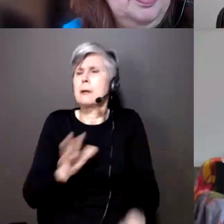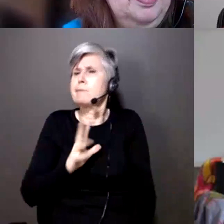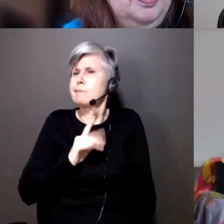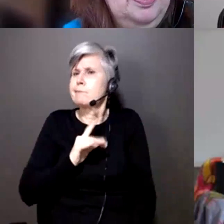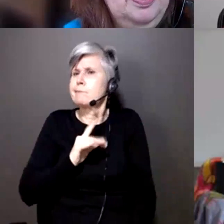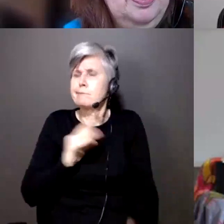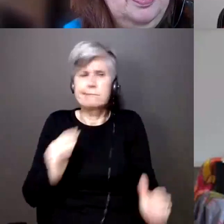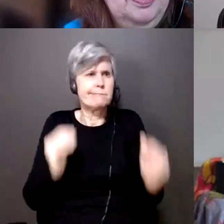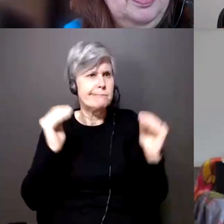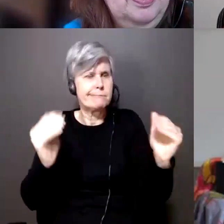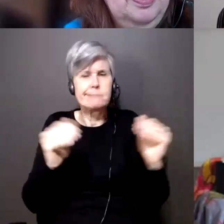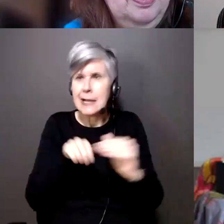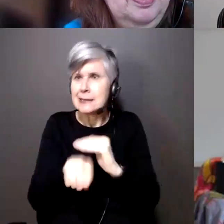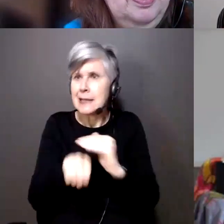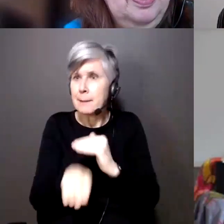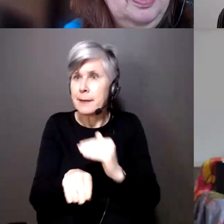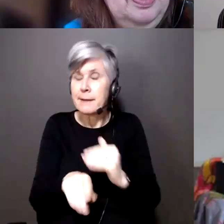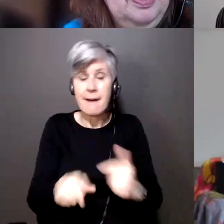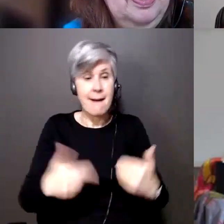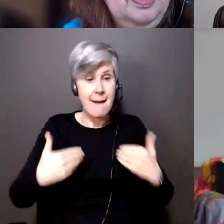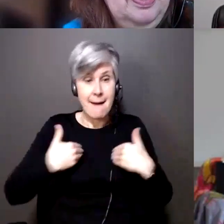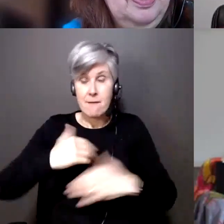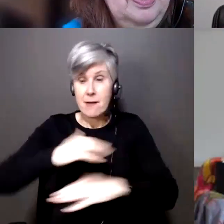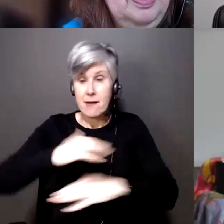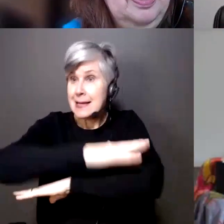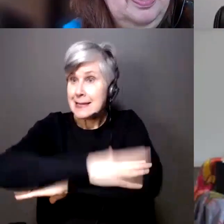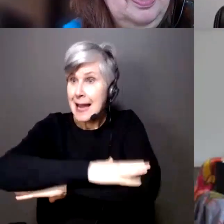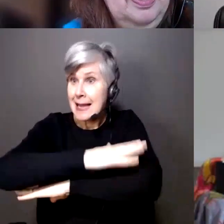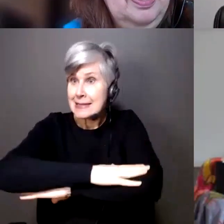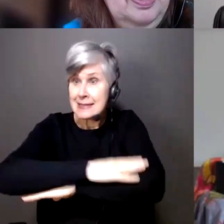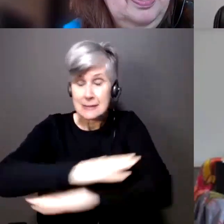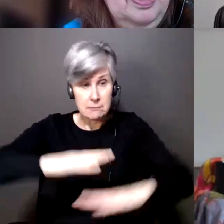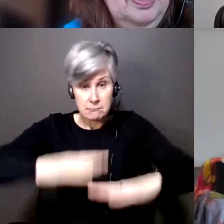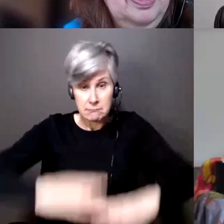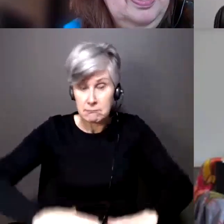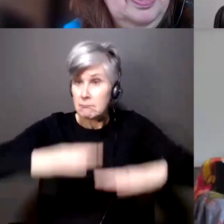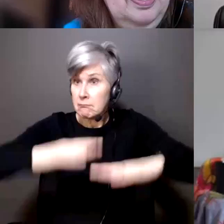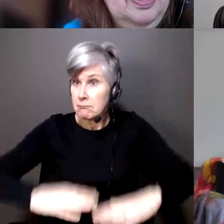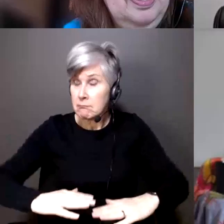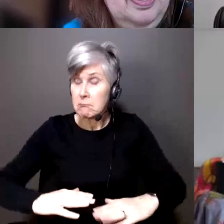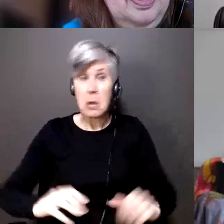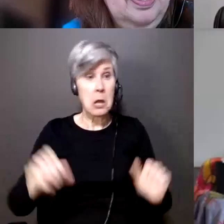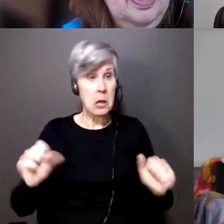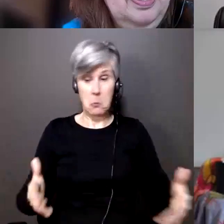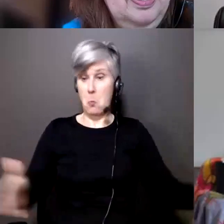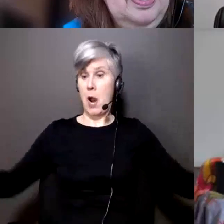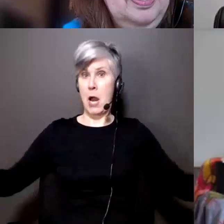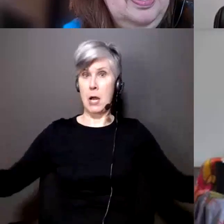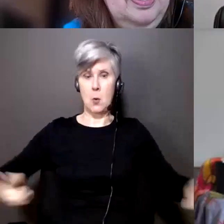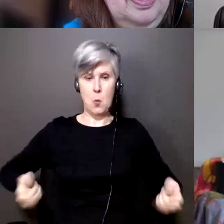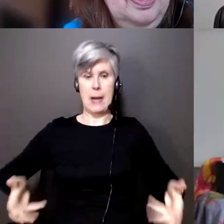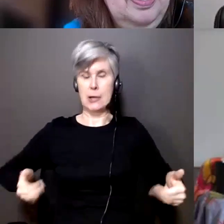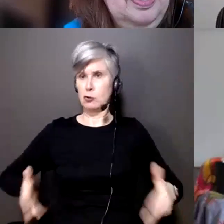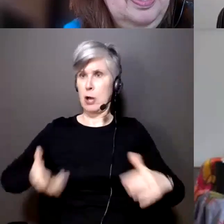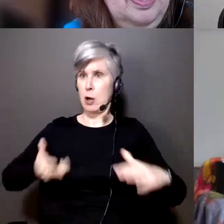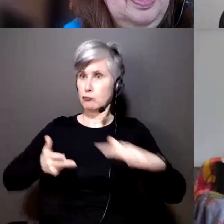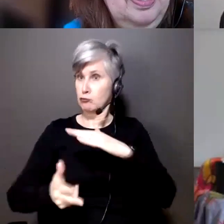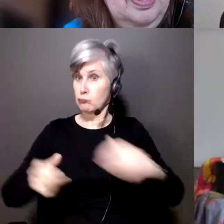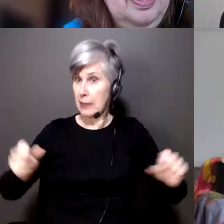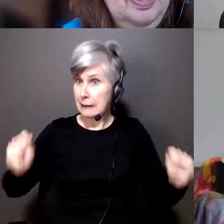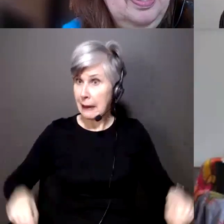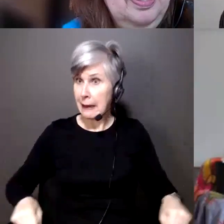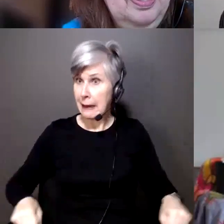all workstations were equipped with adjustable desks that were wide enough for wheelchair access. And in that job, I didn't use the shelving much,